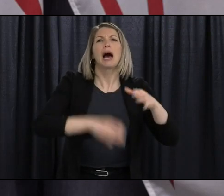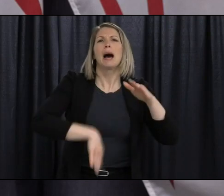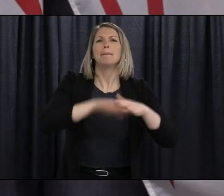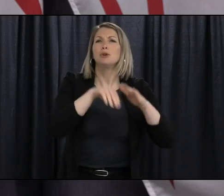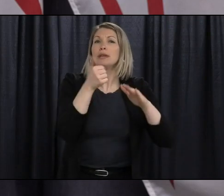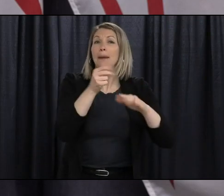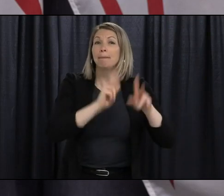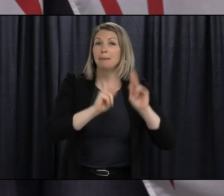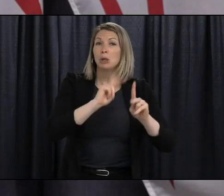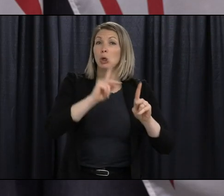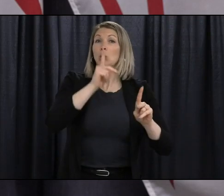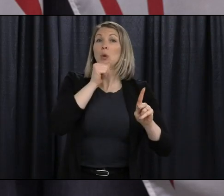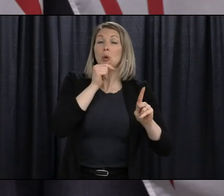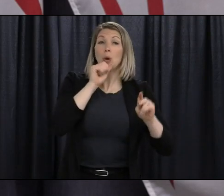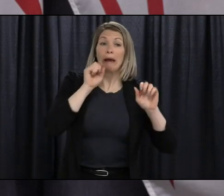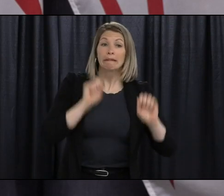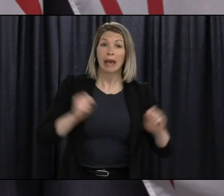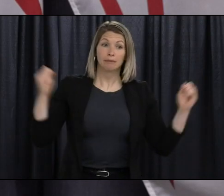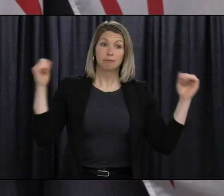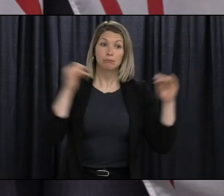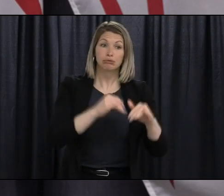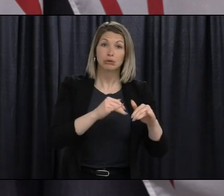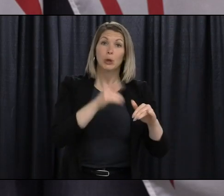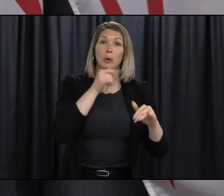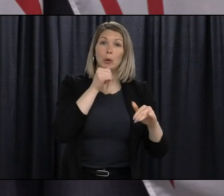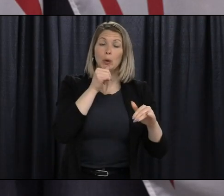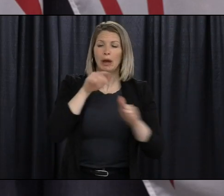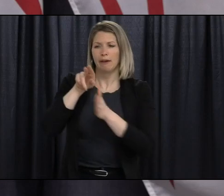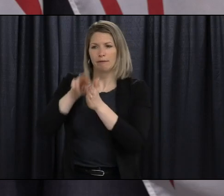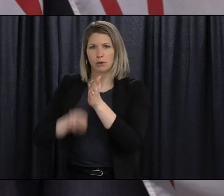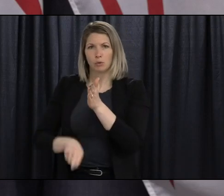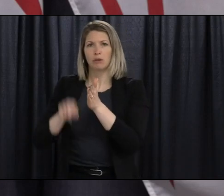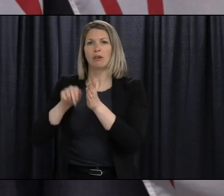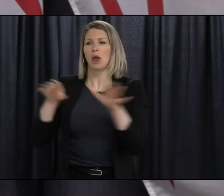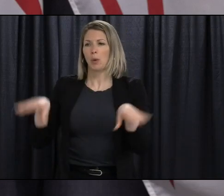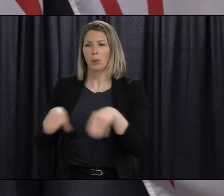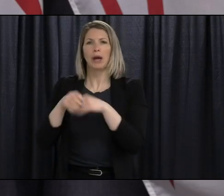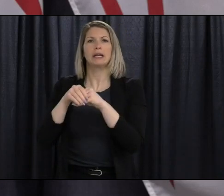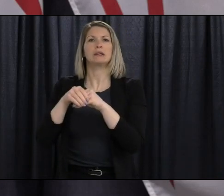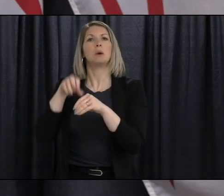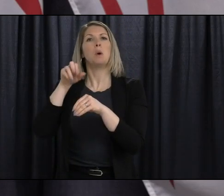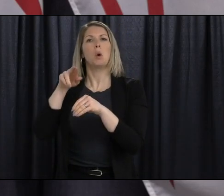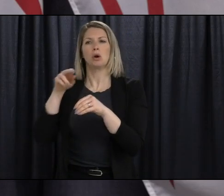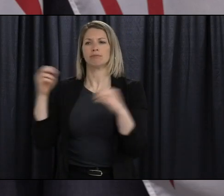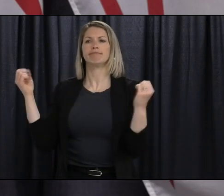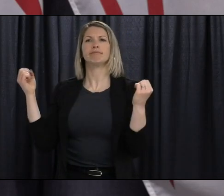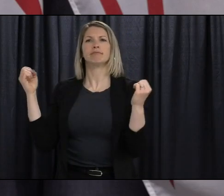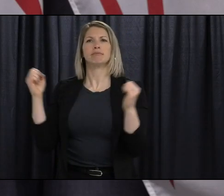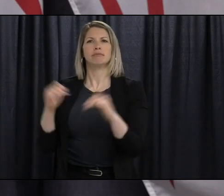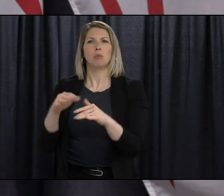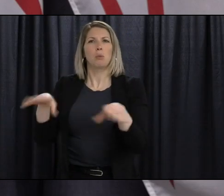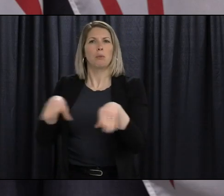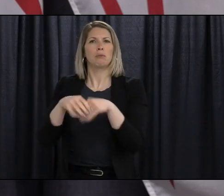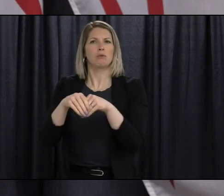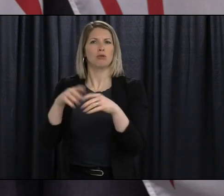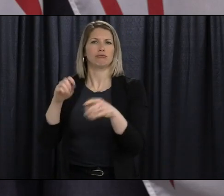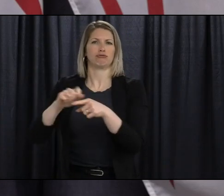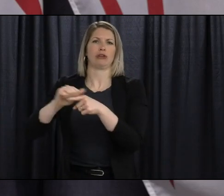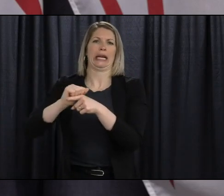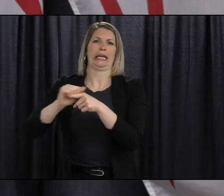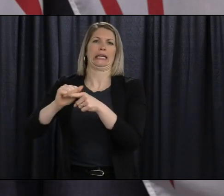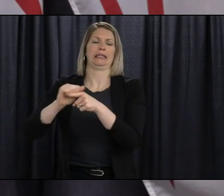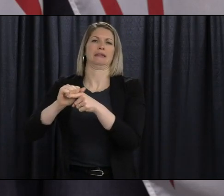burials, weddings, and essential workplace-related certification and training. Food and beverages are not to be provided at